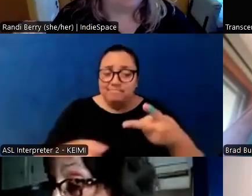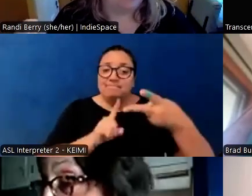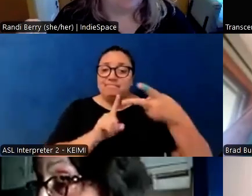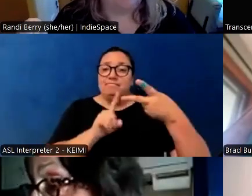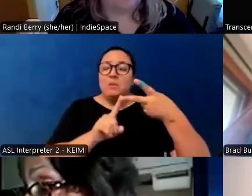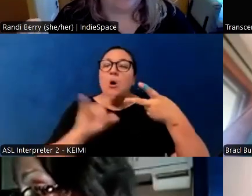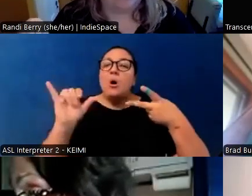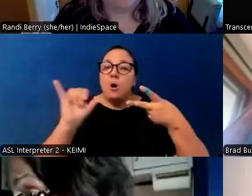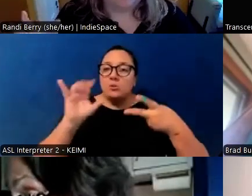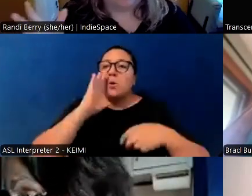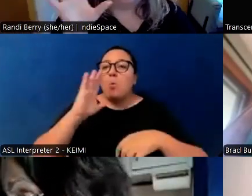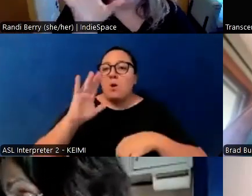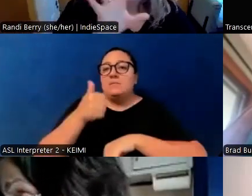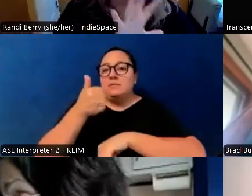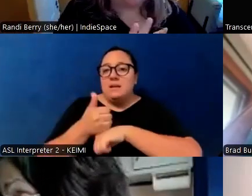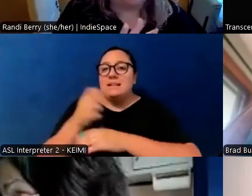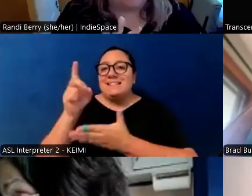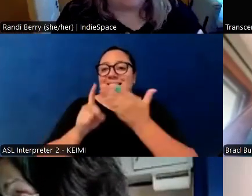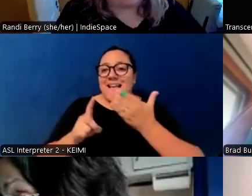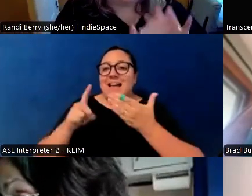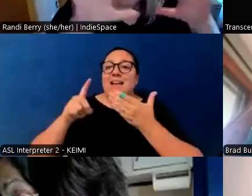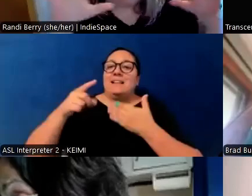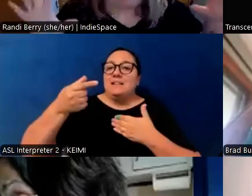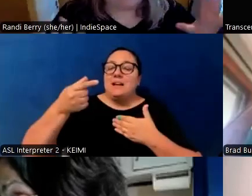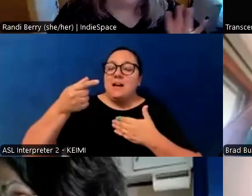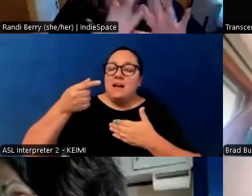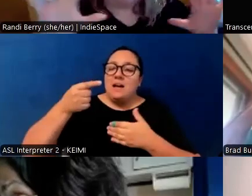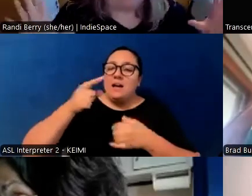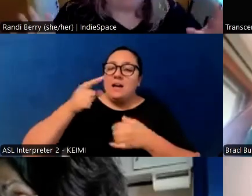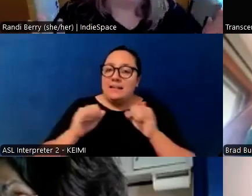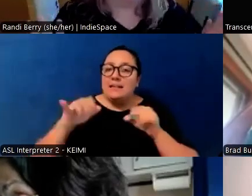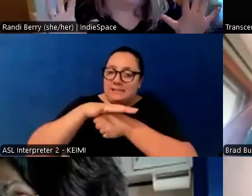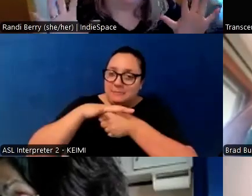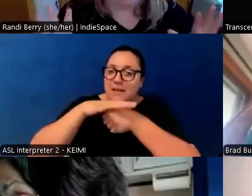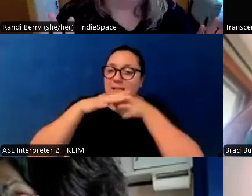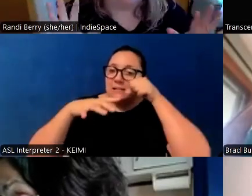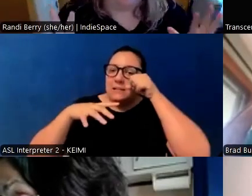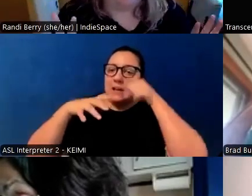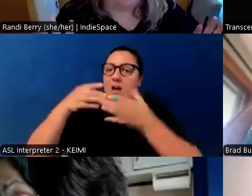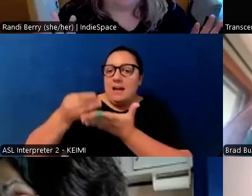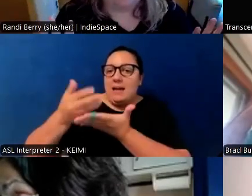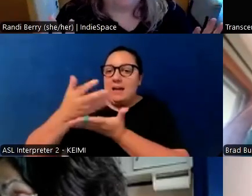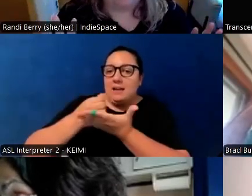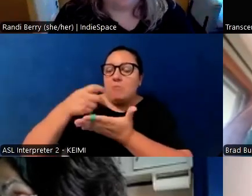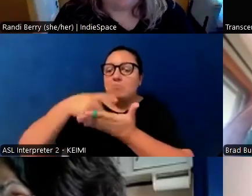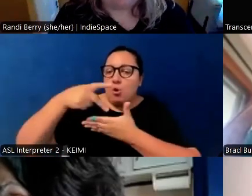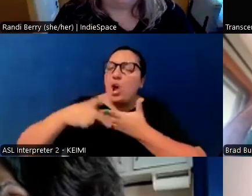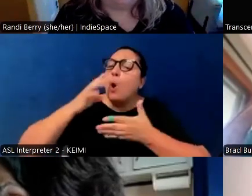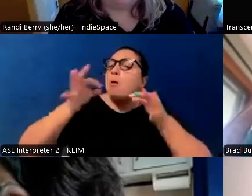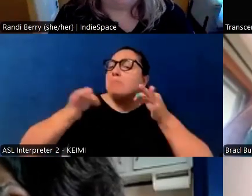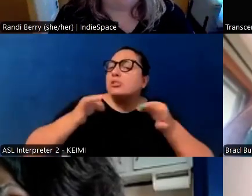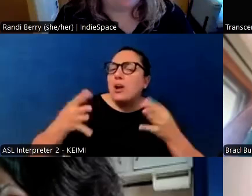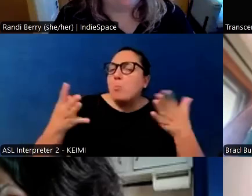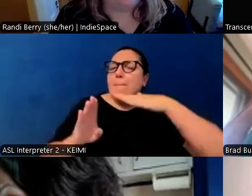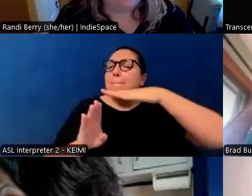space guaranteed income program. We're going to start with learning a little bit of the basics around guaranteed income.